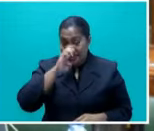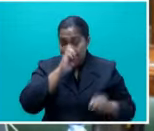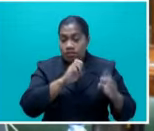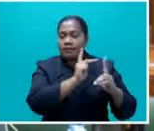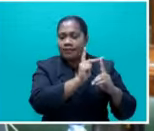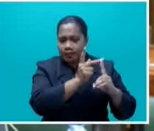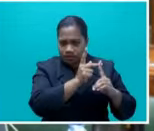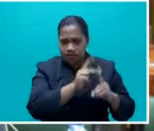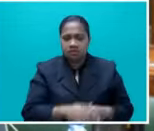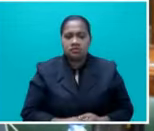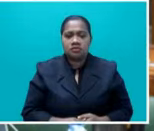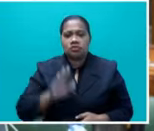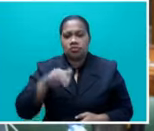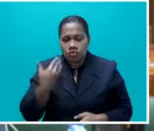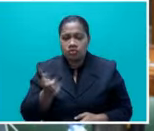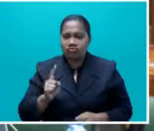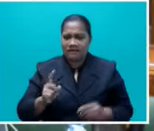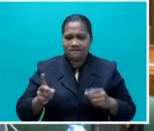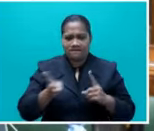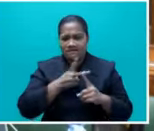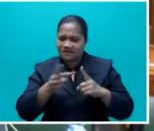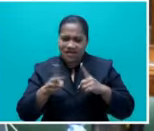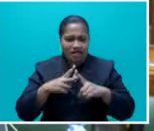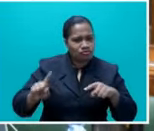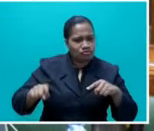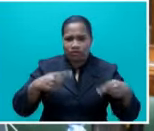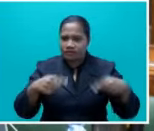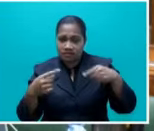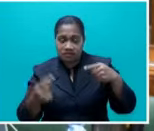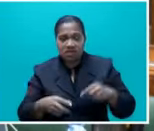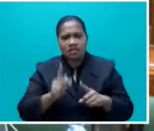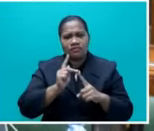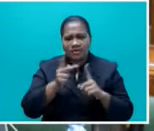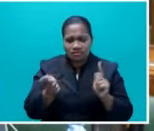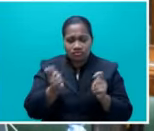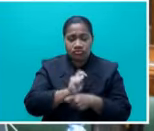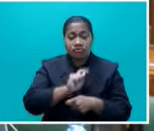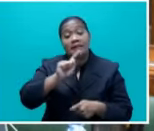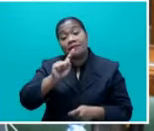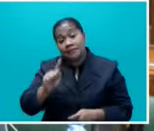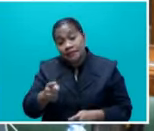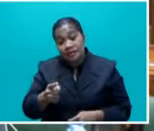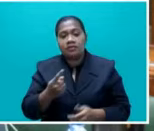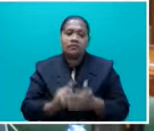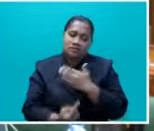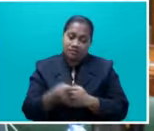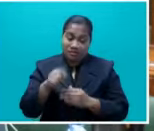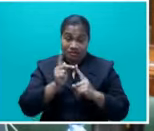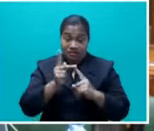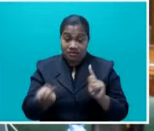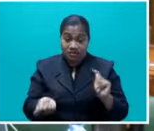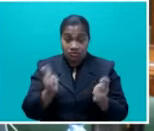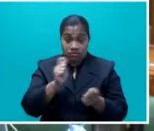often prompting violent conflict and political changes, but unfortunately, these political